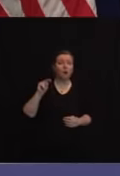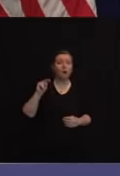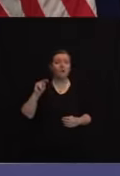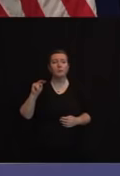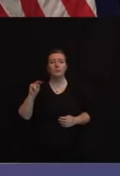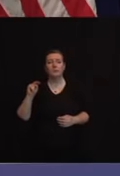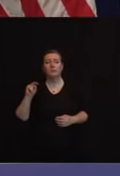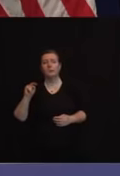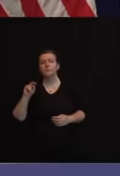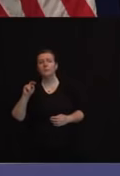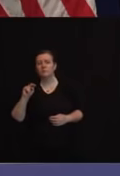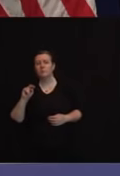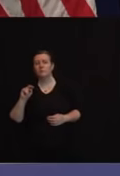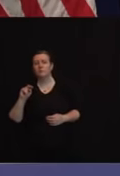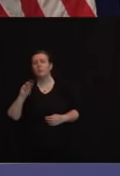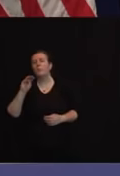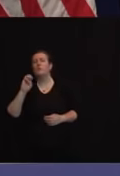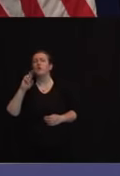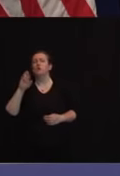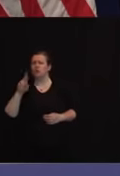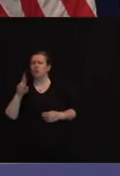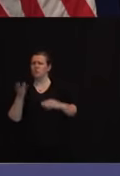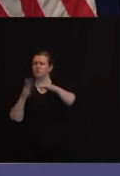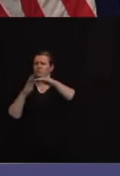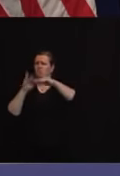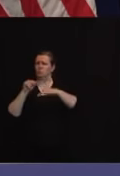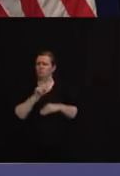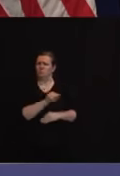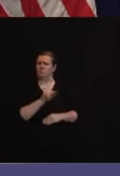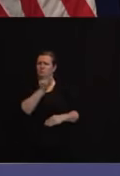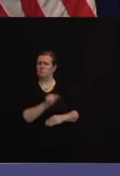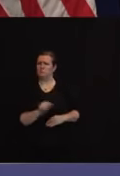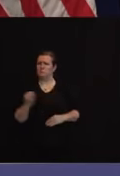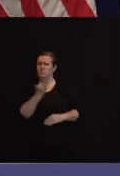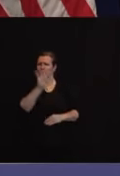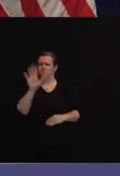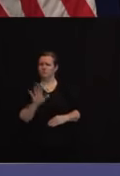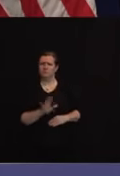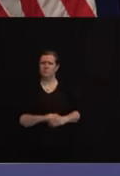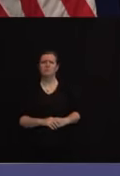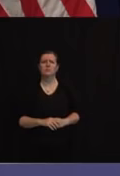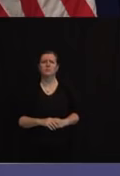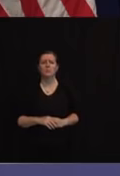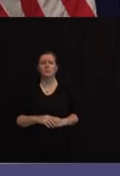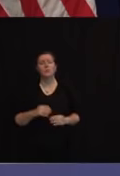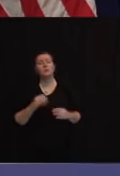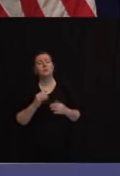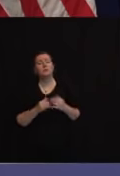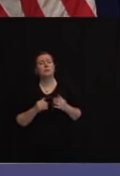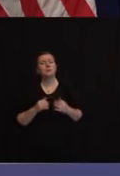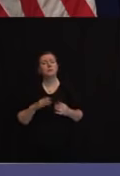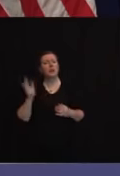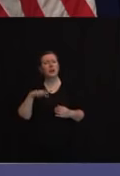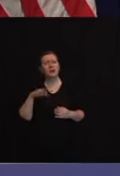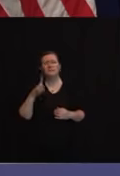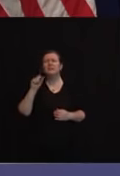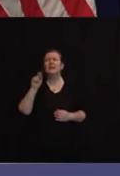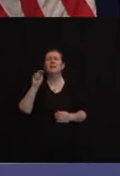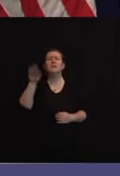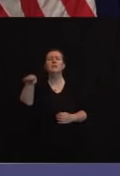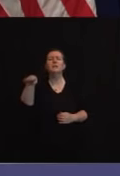Mercer earlier today. That's the first time. That's the overnight testing. Lastly, Dan Bryant, can I ask you a favor? We are